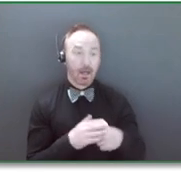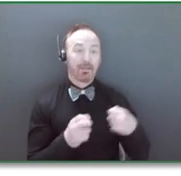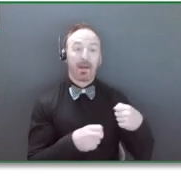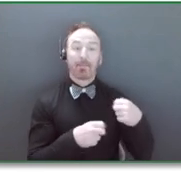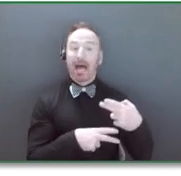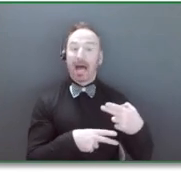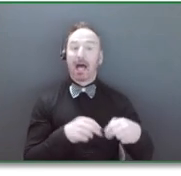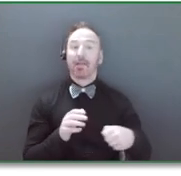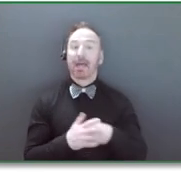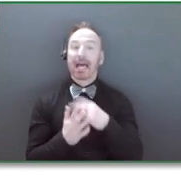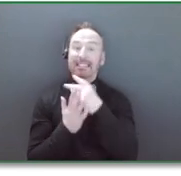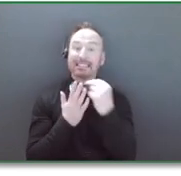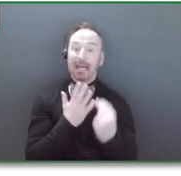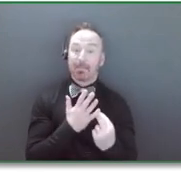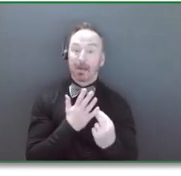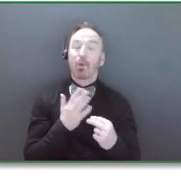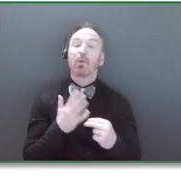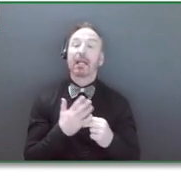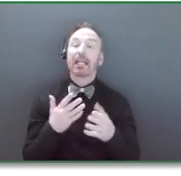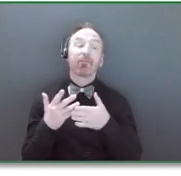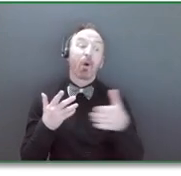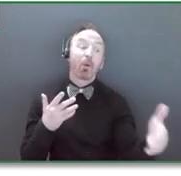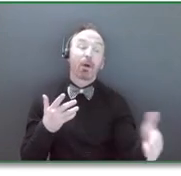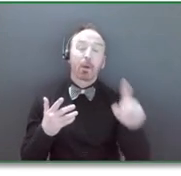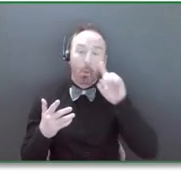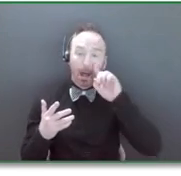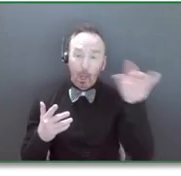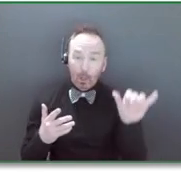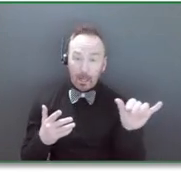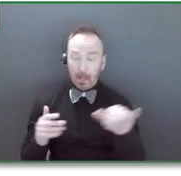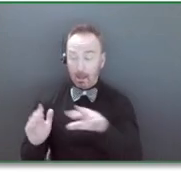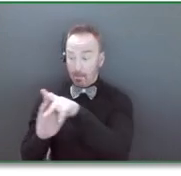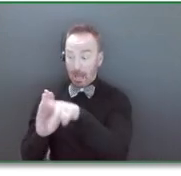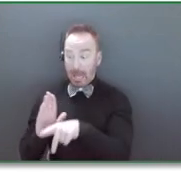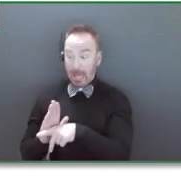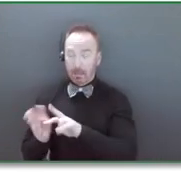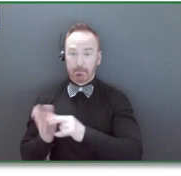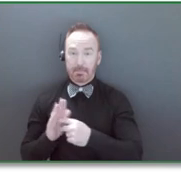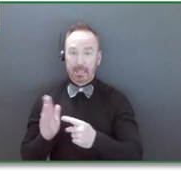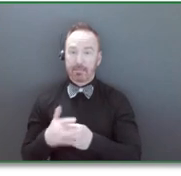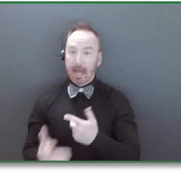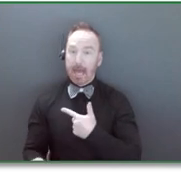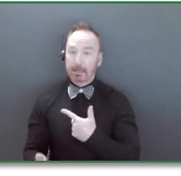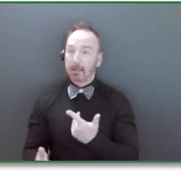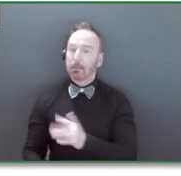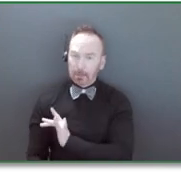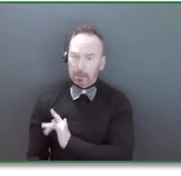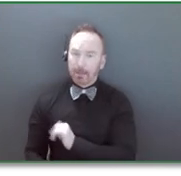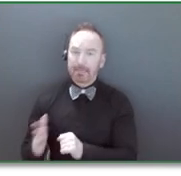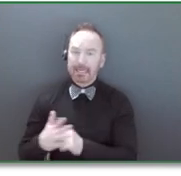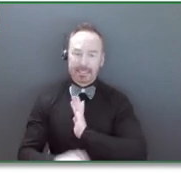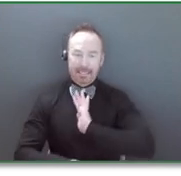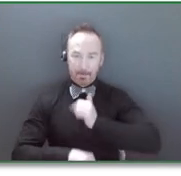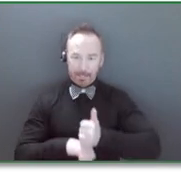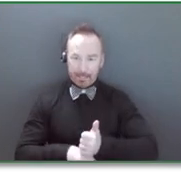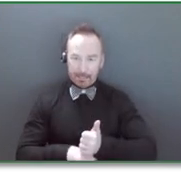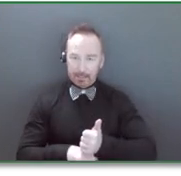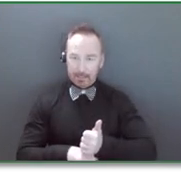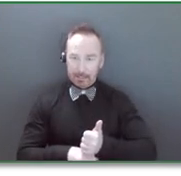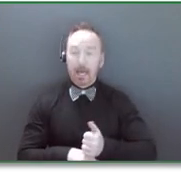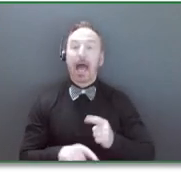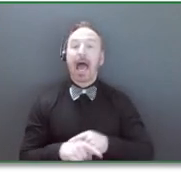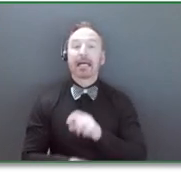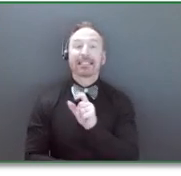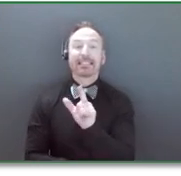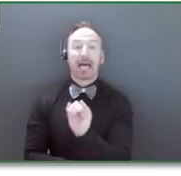provide some steps for moving forward. A policy is only good as its implementation. As Simon reminded us at the beginning, policy needs